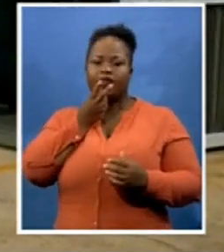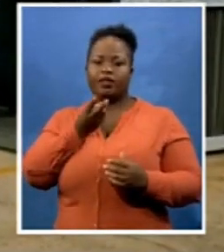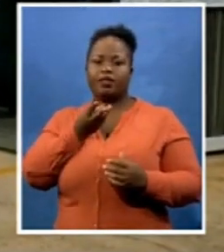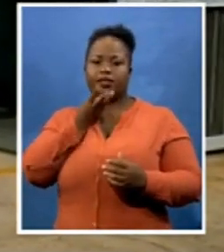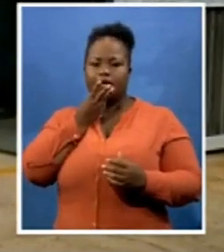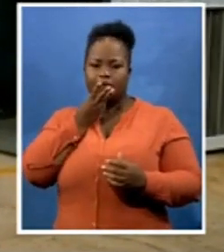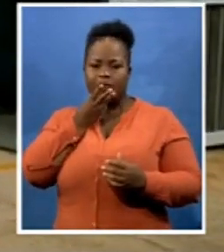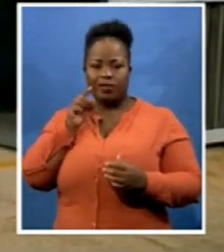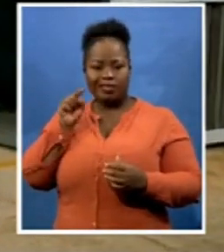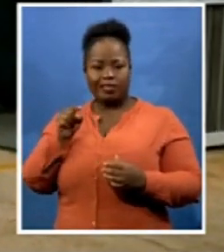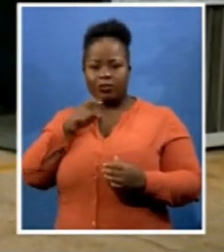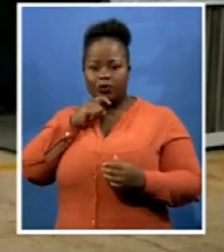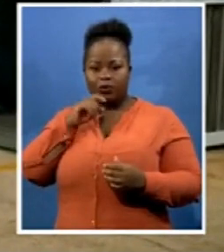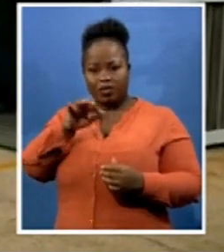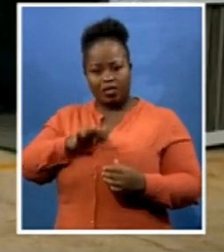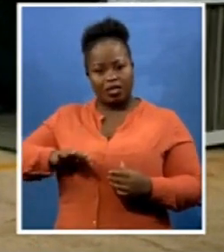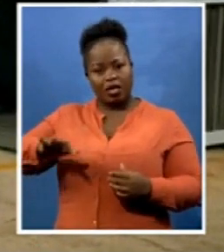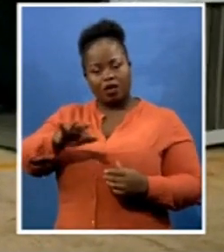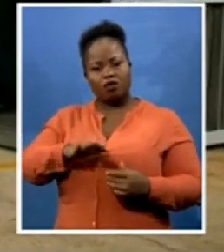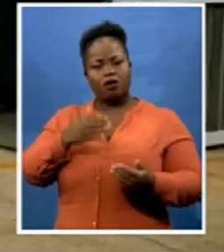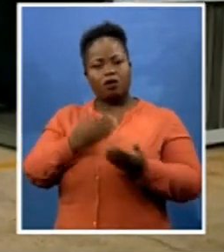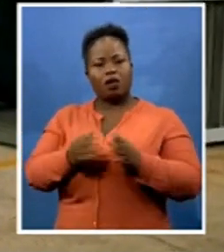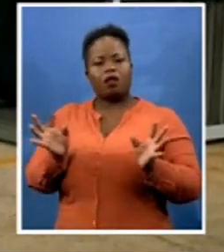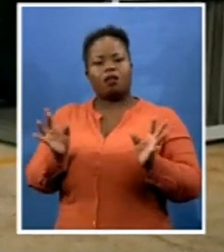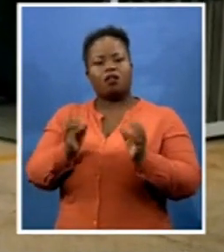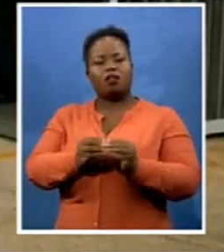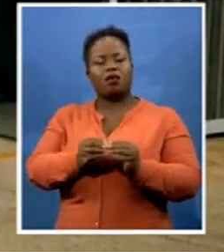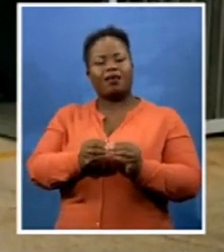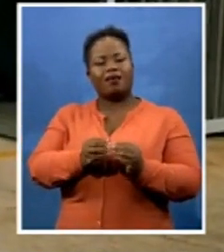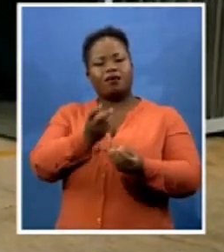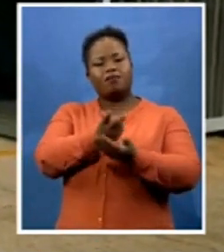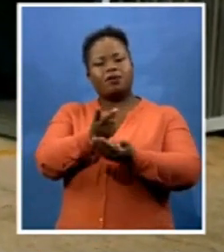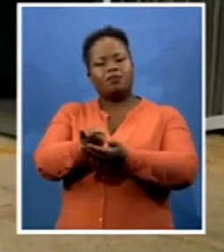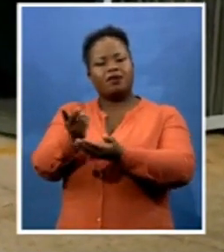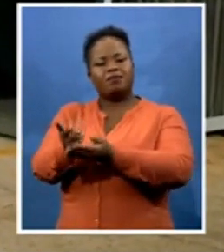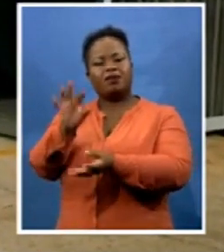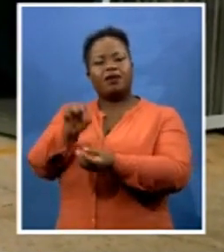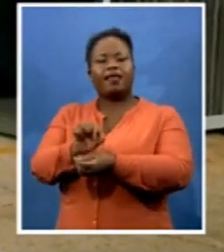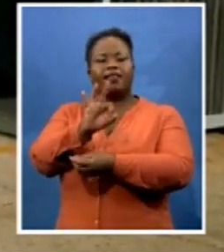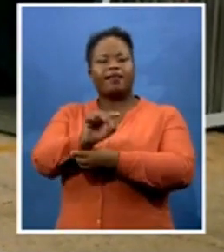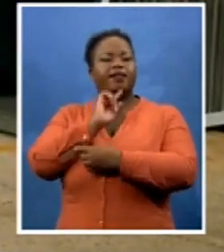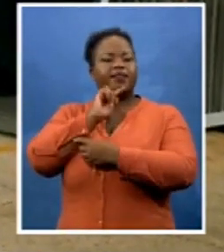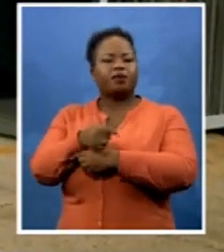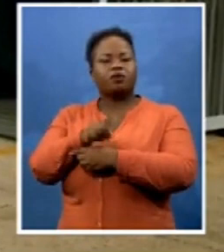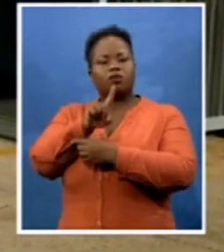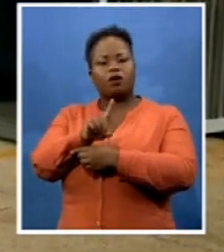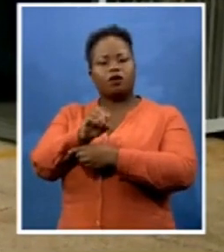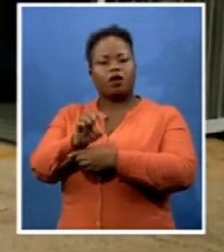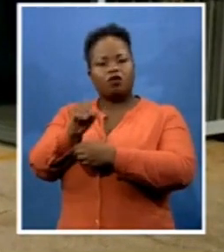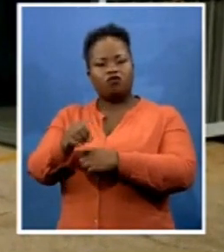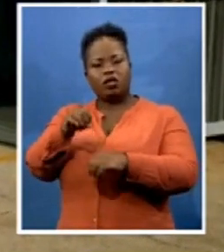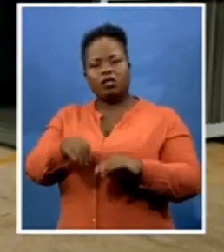to 3,100 patients. So it can take about 3,100 beds, and it will be an overflow of